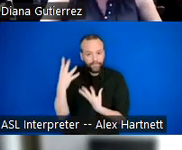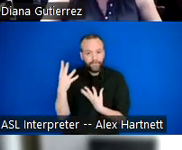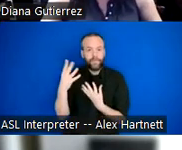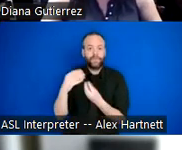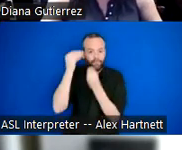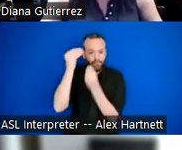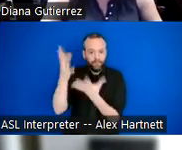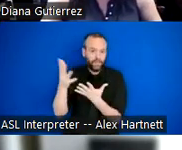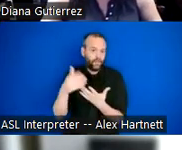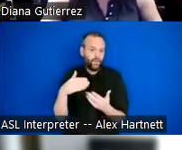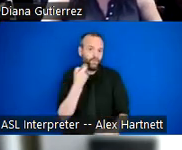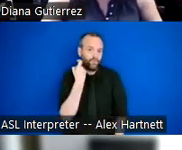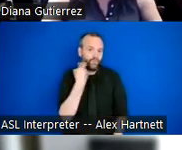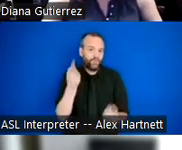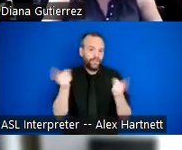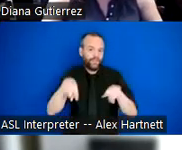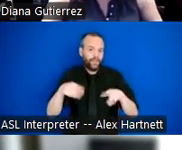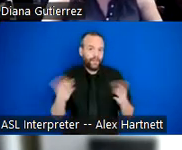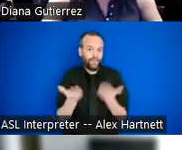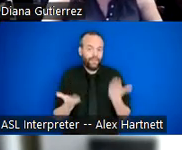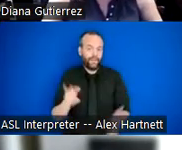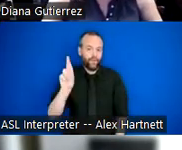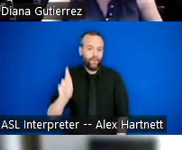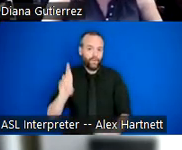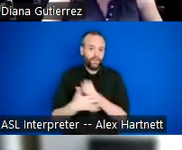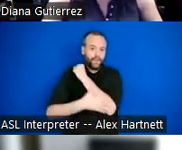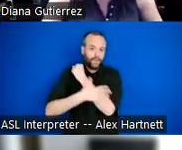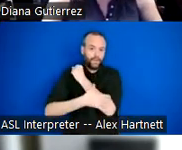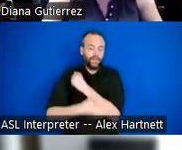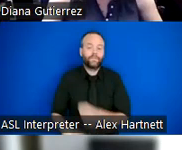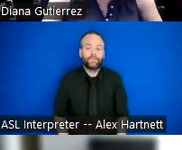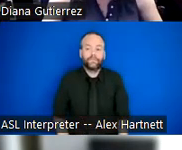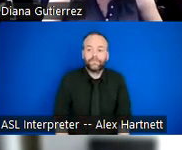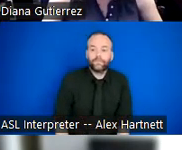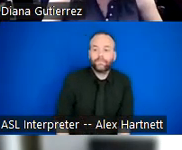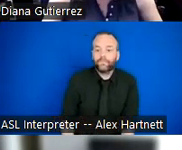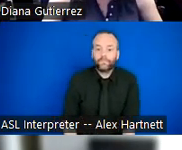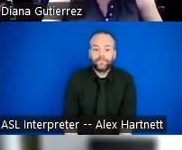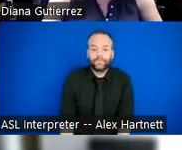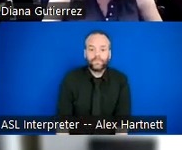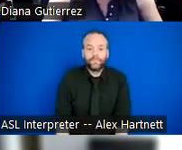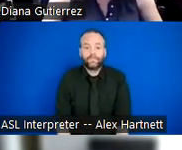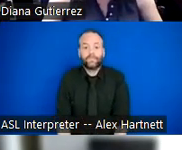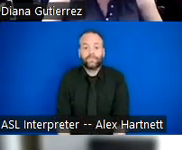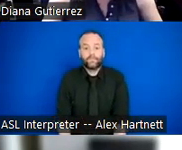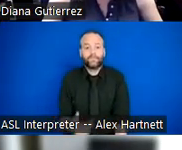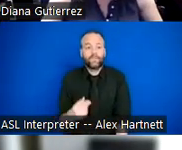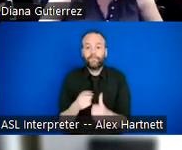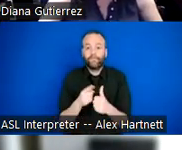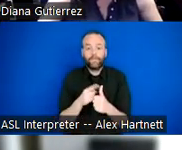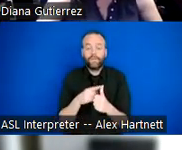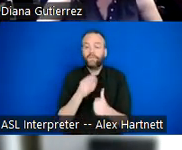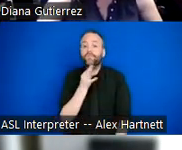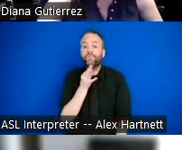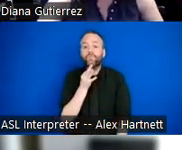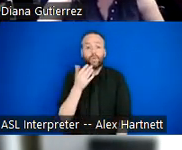efforts that are happening here in our county. So before we get started, we would like to just learn a bit more about who's in the room with us. So